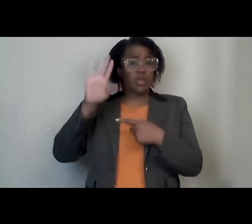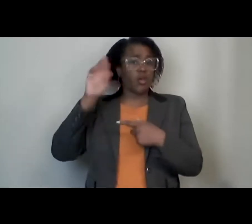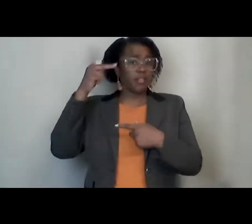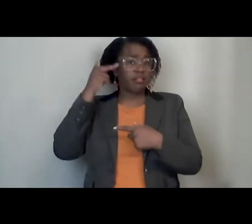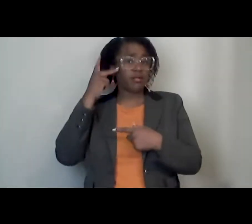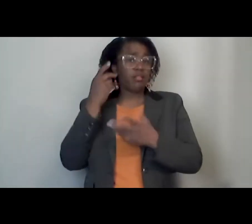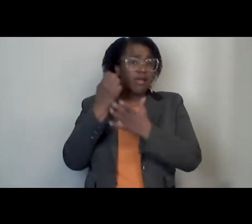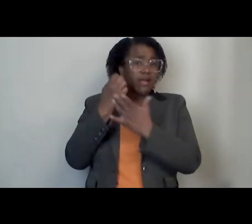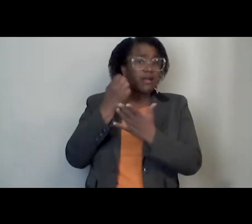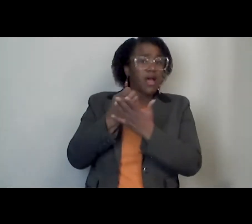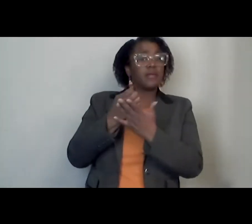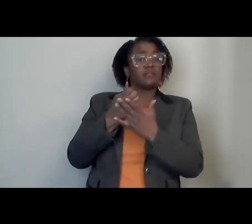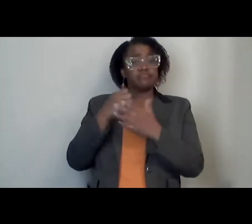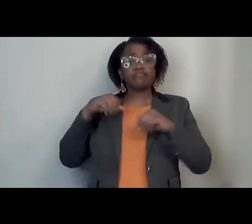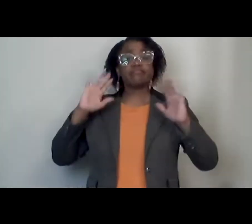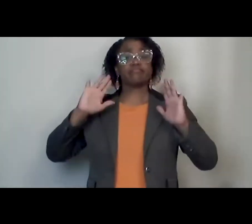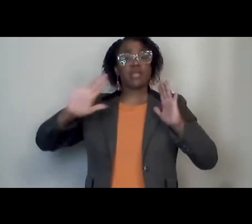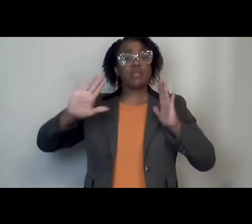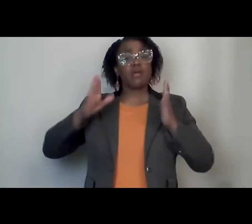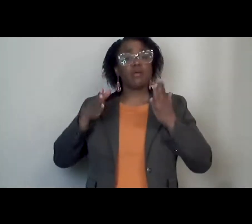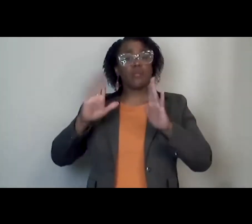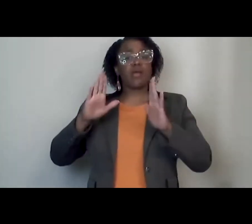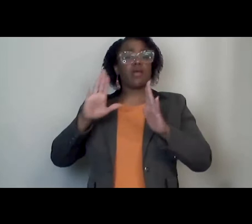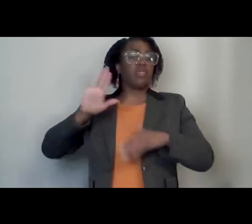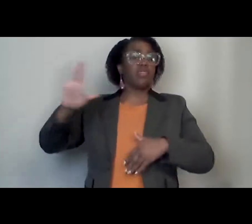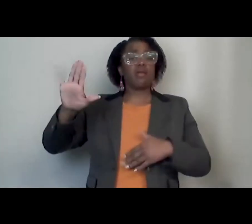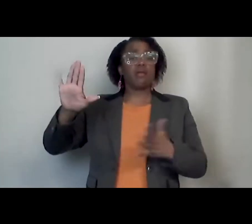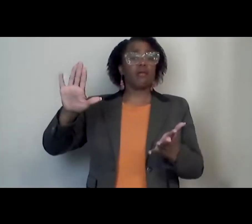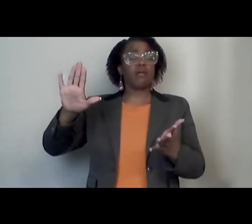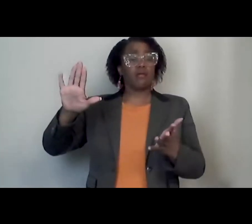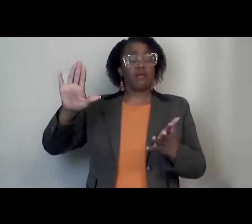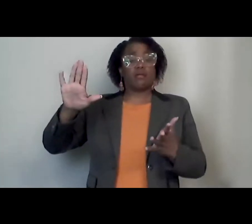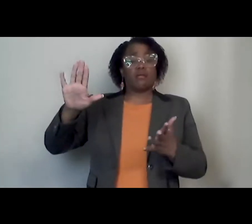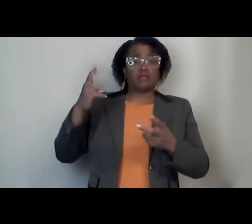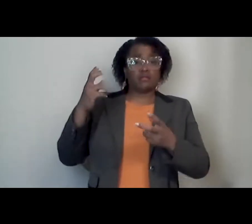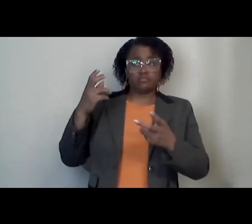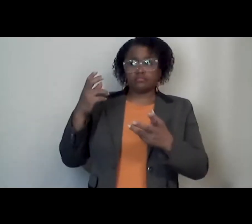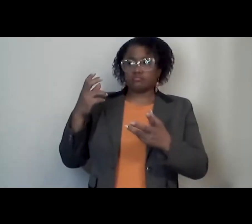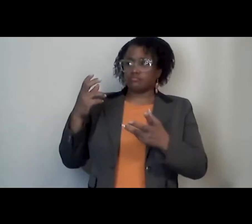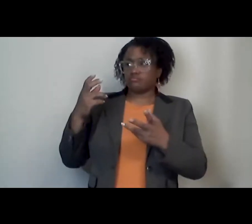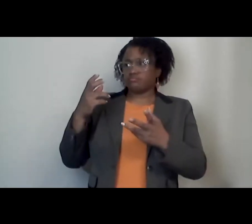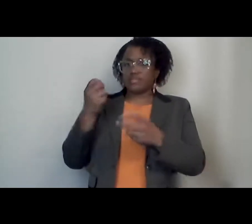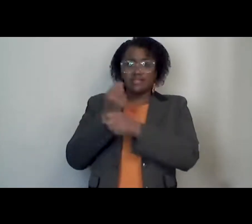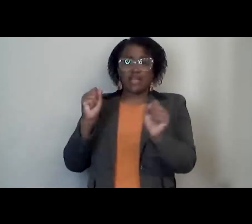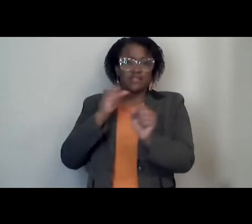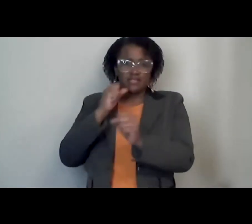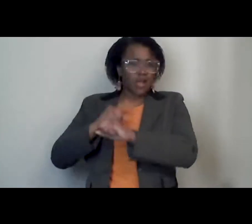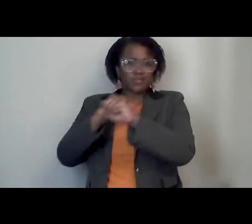economic interests, and further causing more unsafety. And so, one of the things